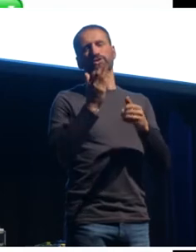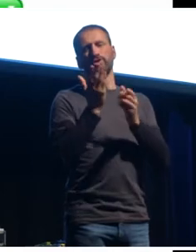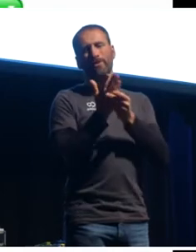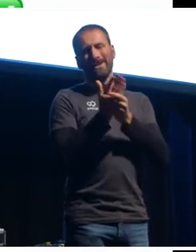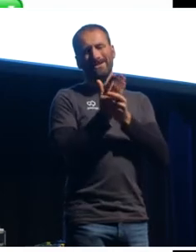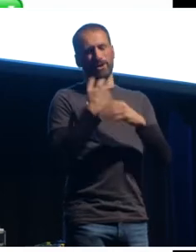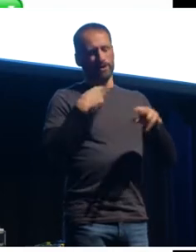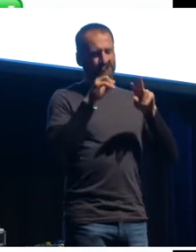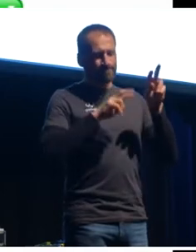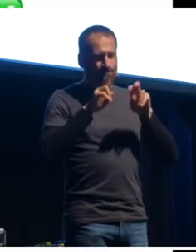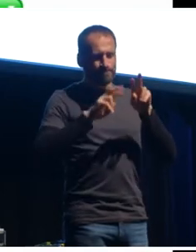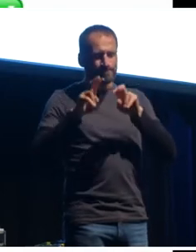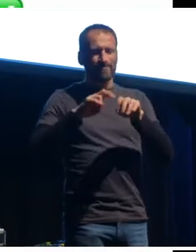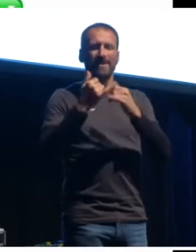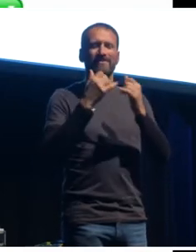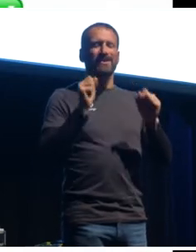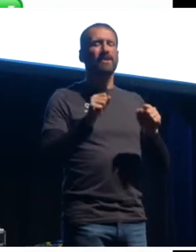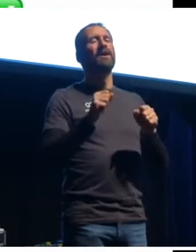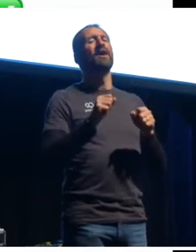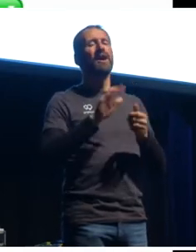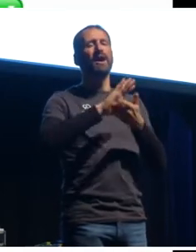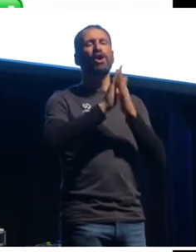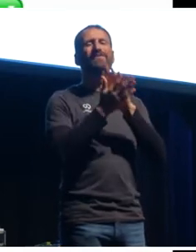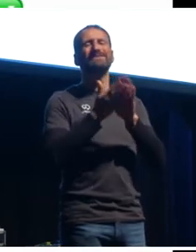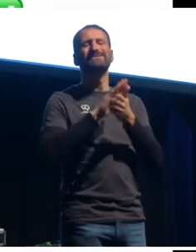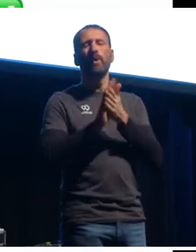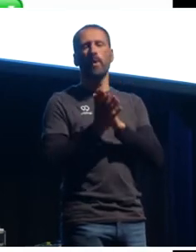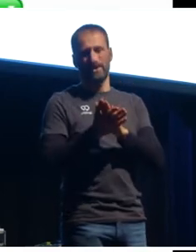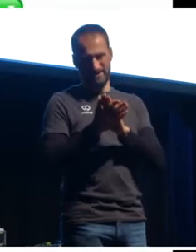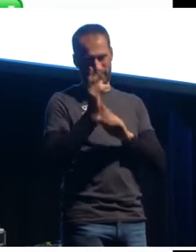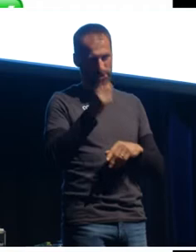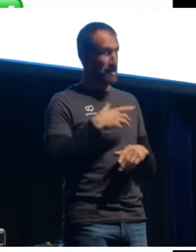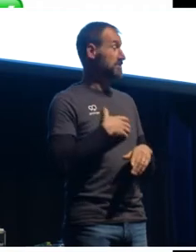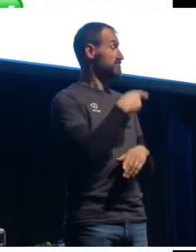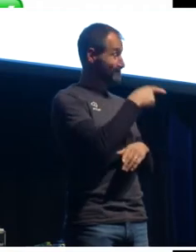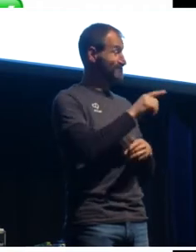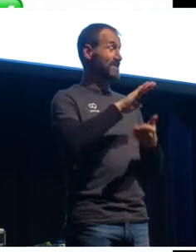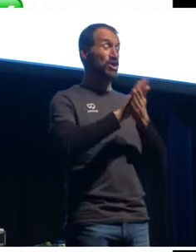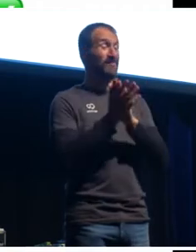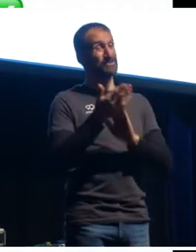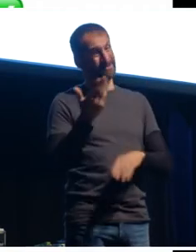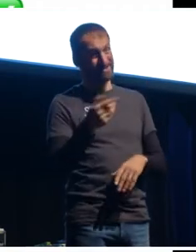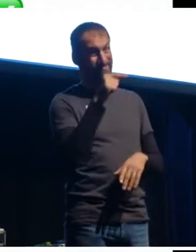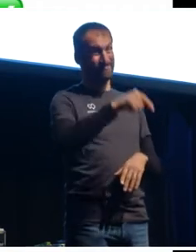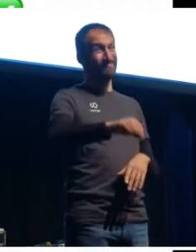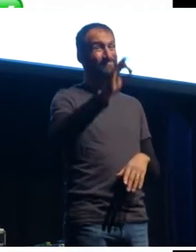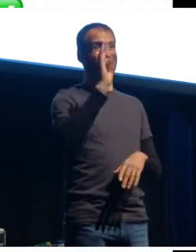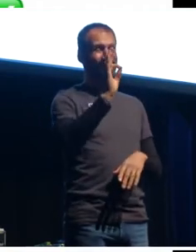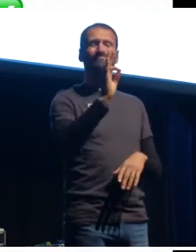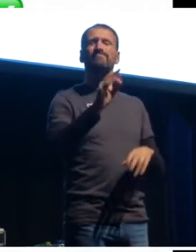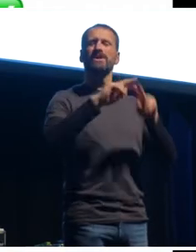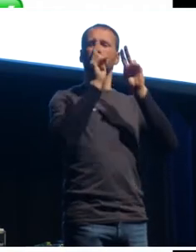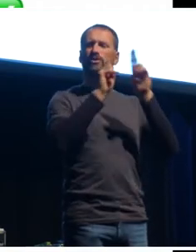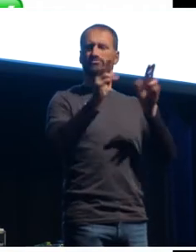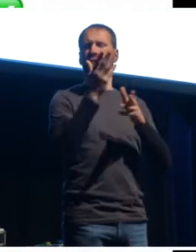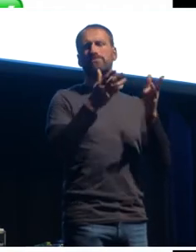conventions too. And here's an example of a universal convention. This sign is the universal sign for OK. And